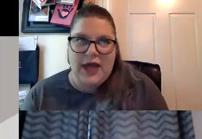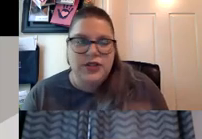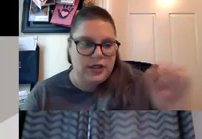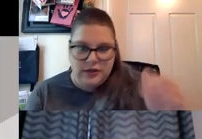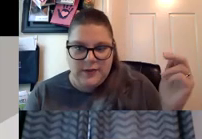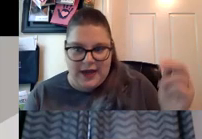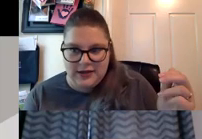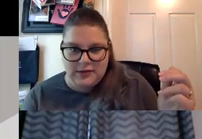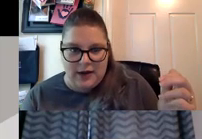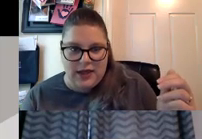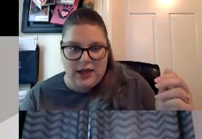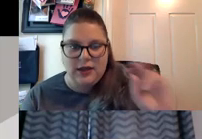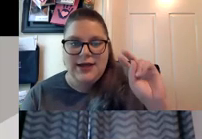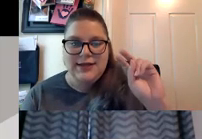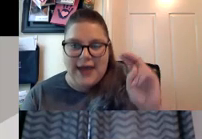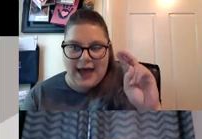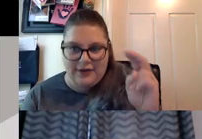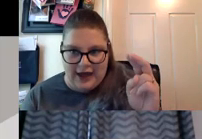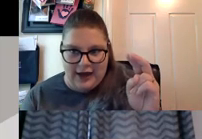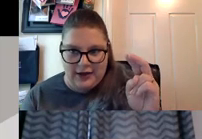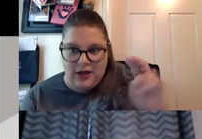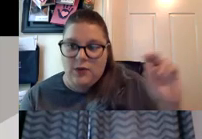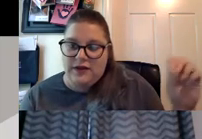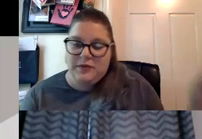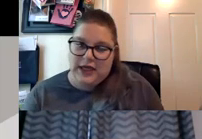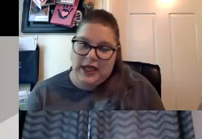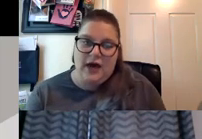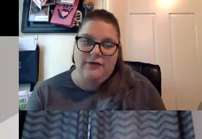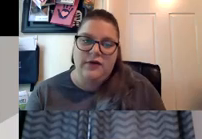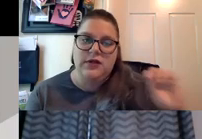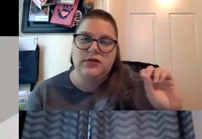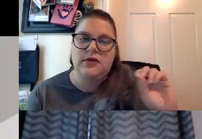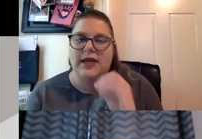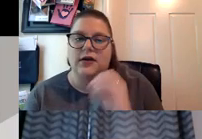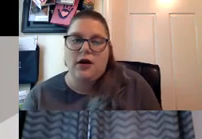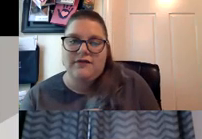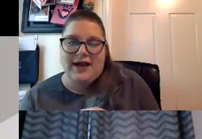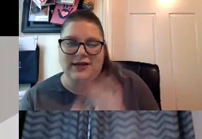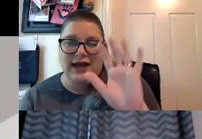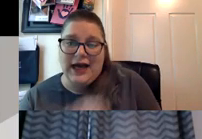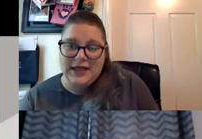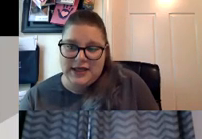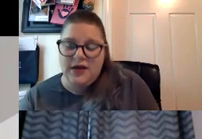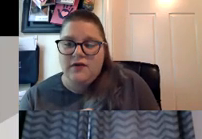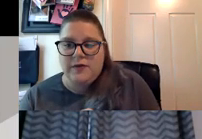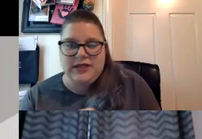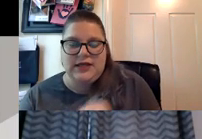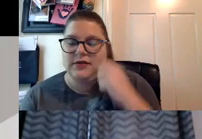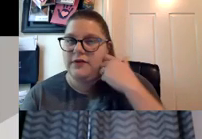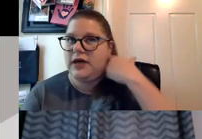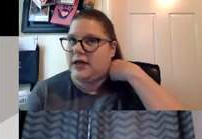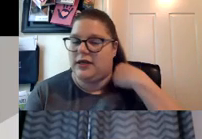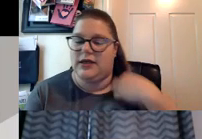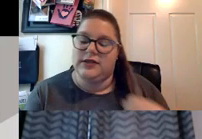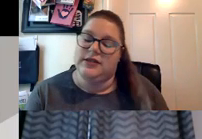extra enter space, right, we can tag that within PDF to make it an artifact, and that hides it from the